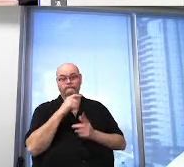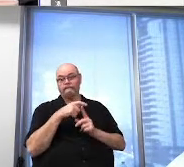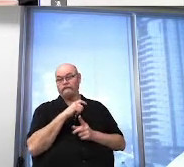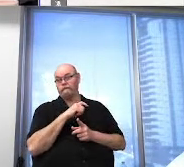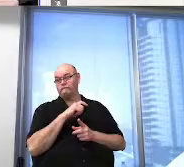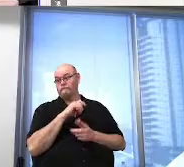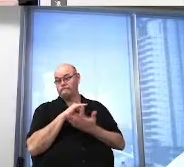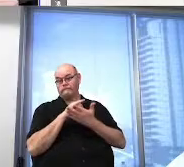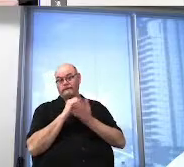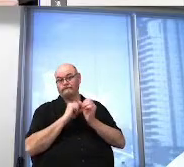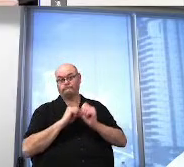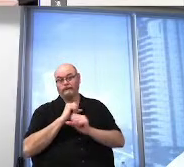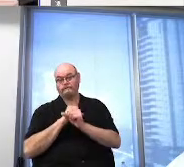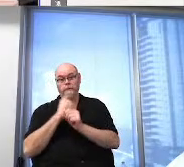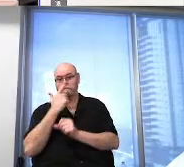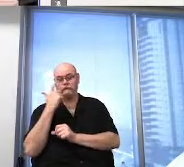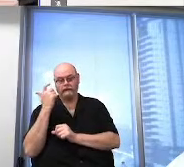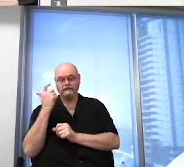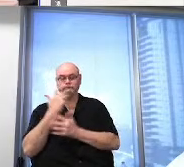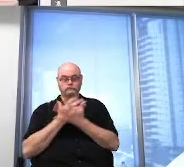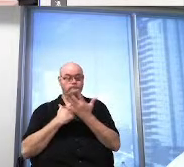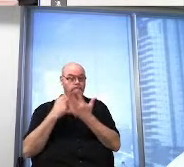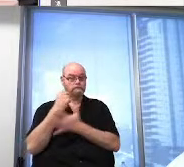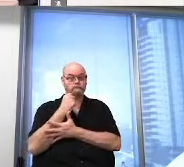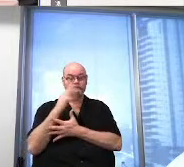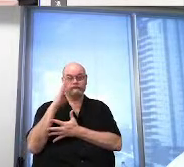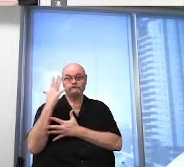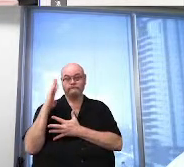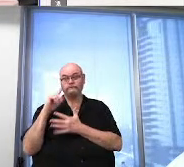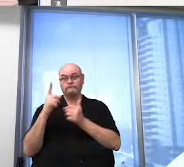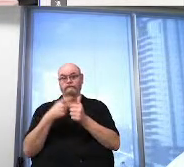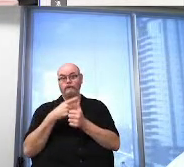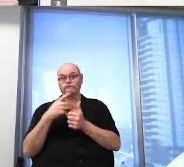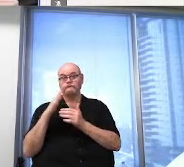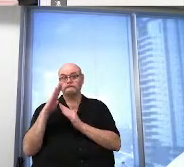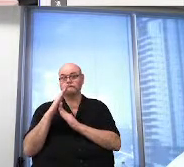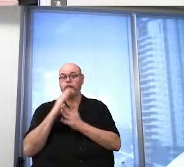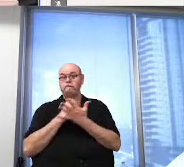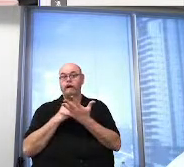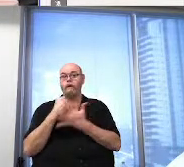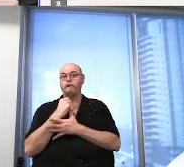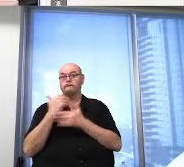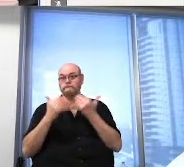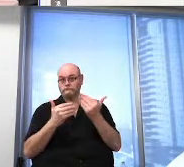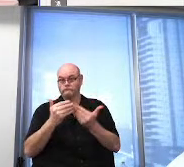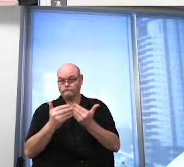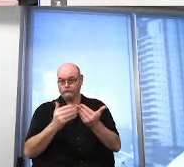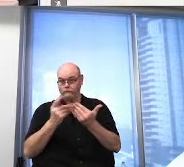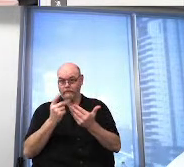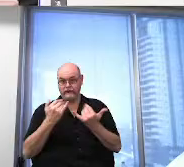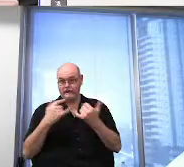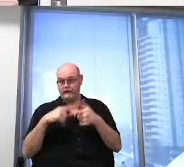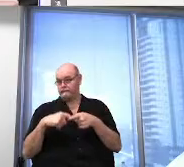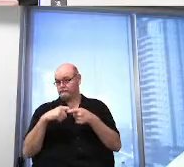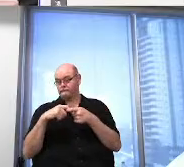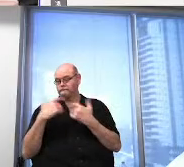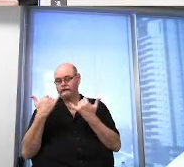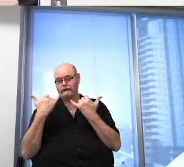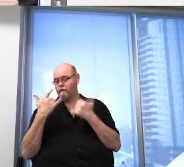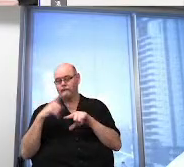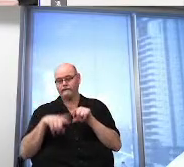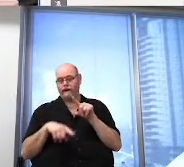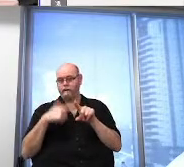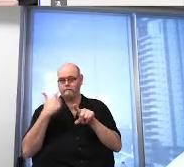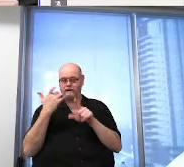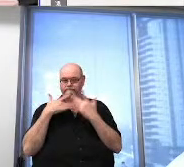suffering from that strategy, because we did place vegetation management as our top priority to keep moving forward. We got